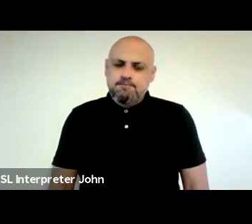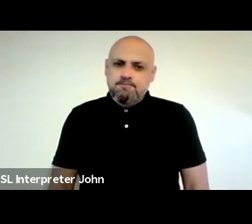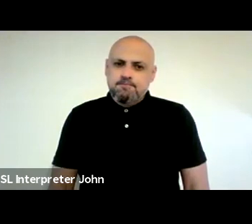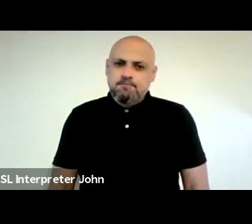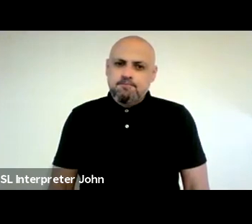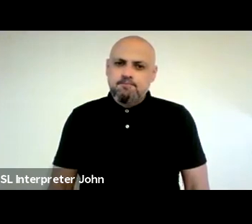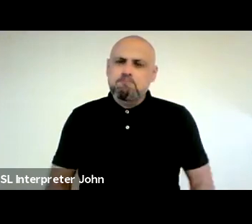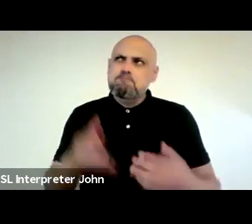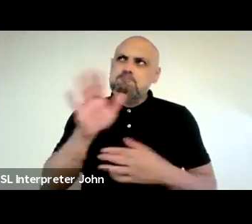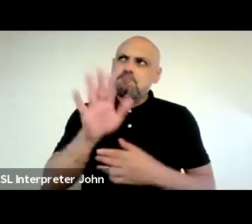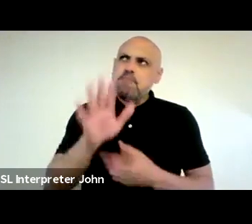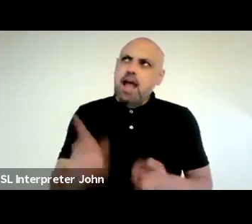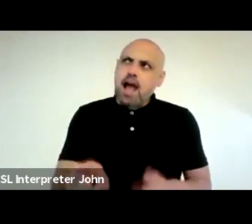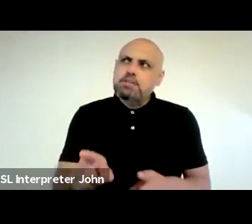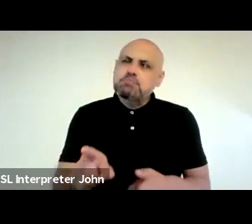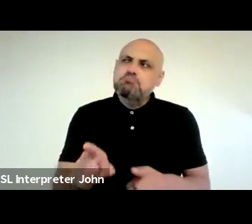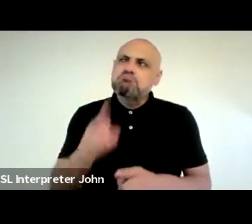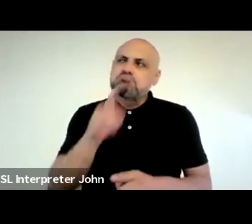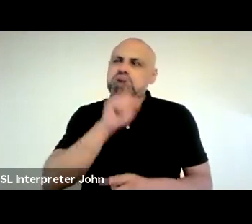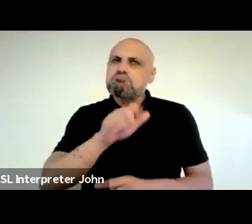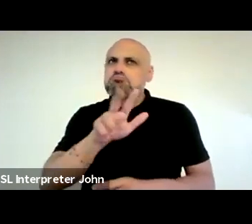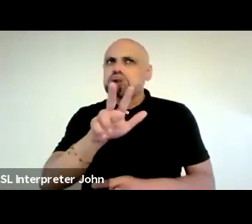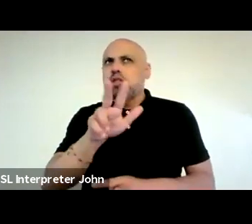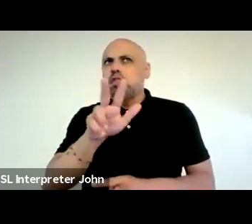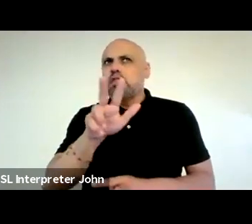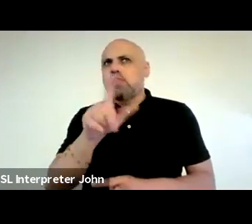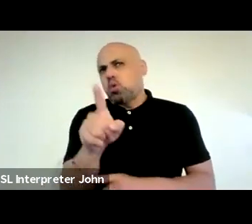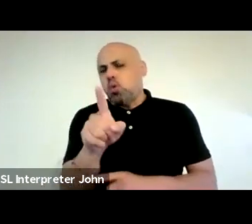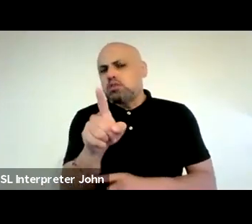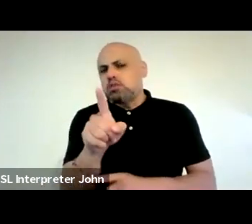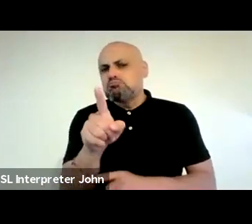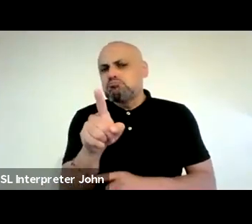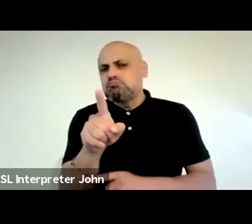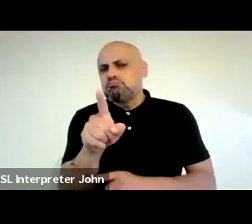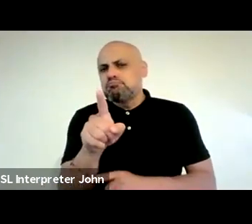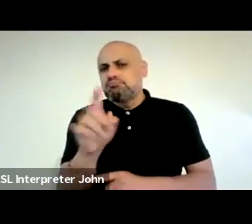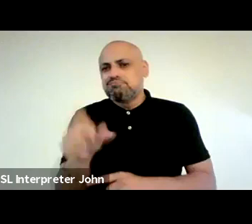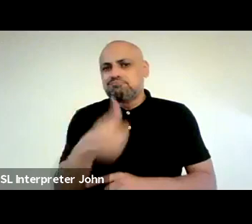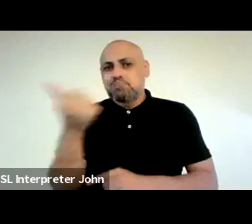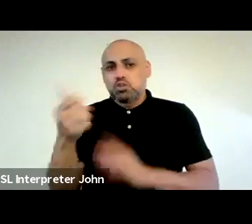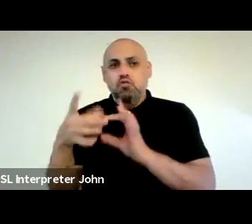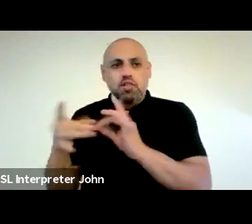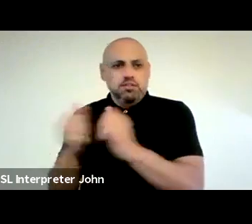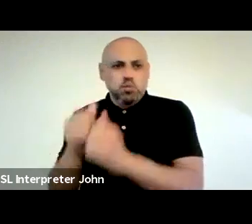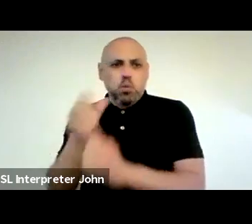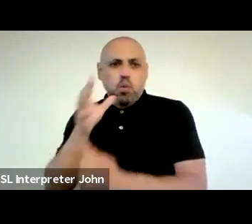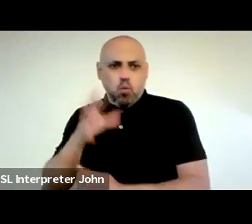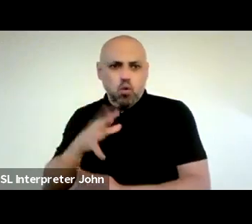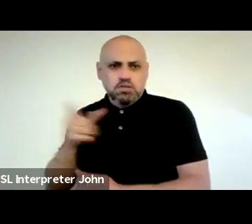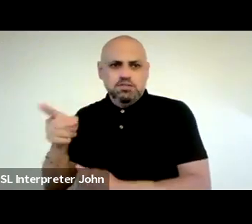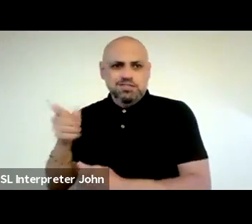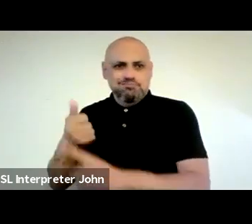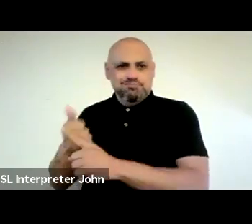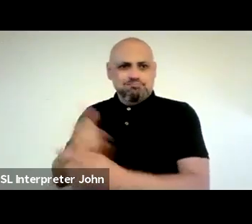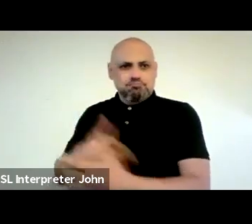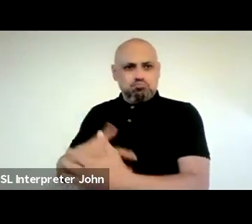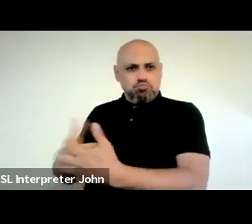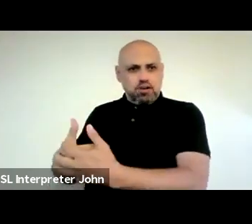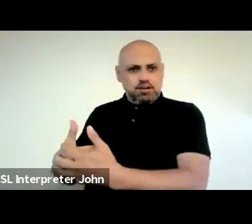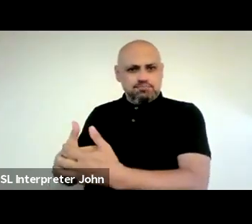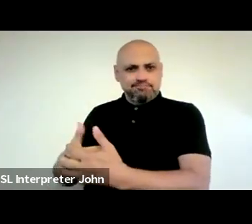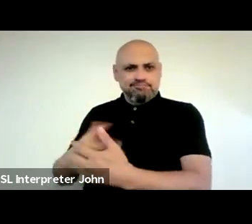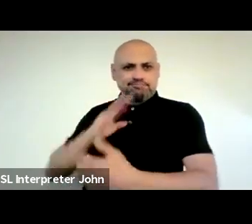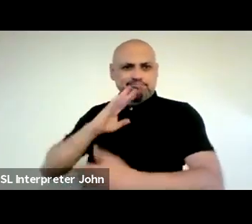at the age of 31, during another relationship with a woman, she became pregnant and we had a